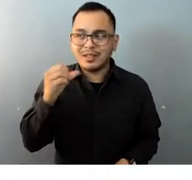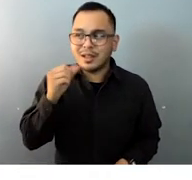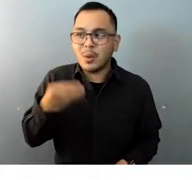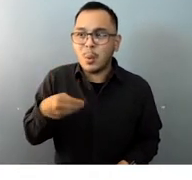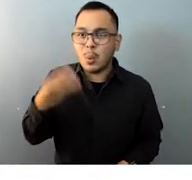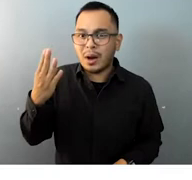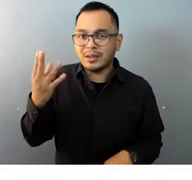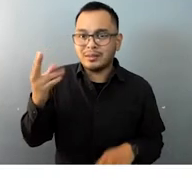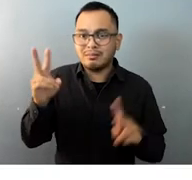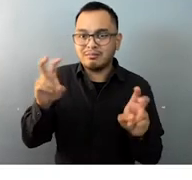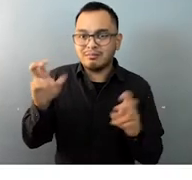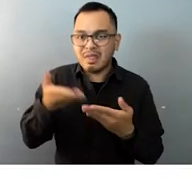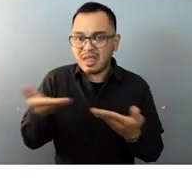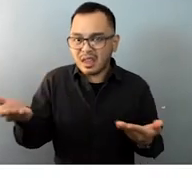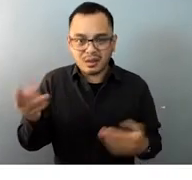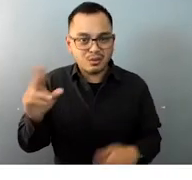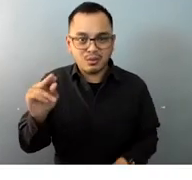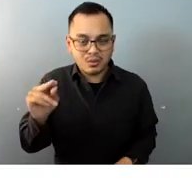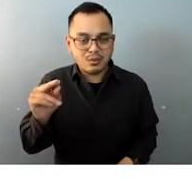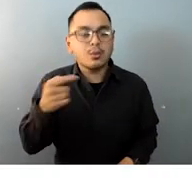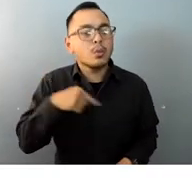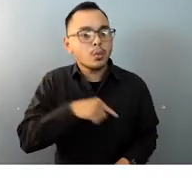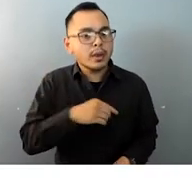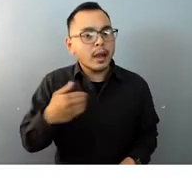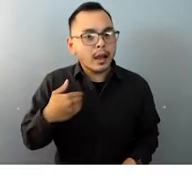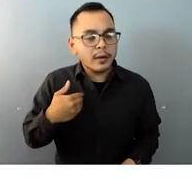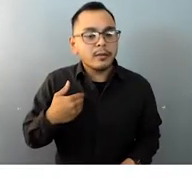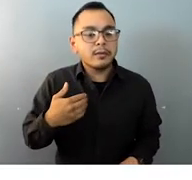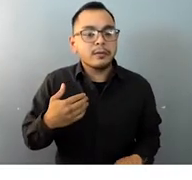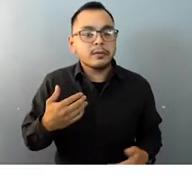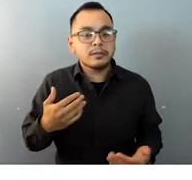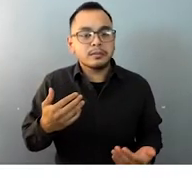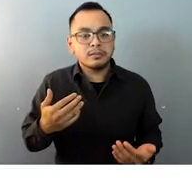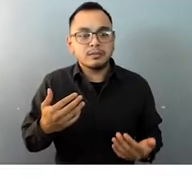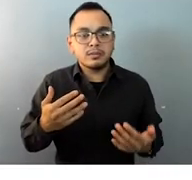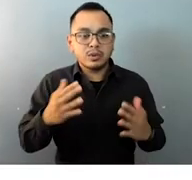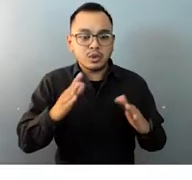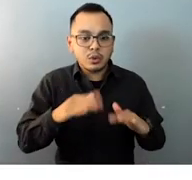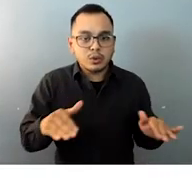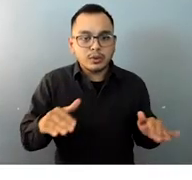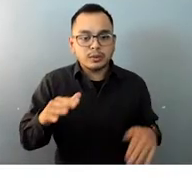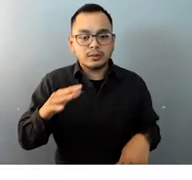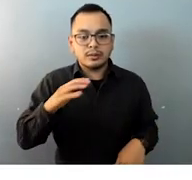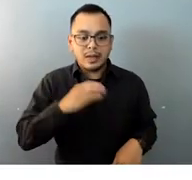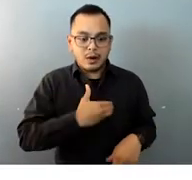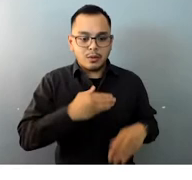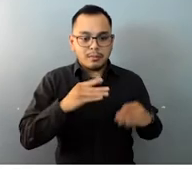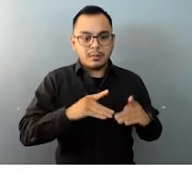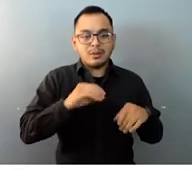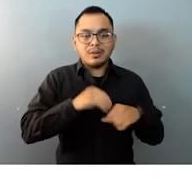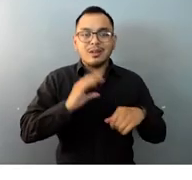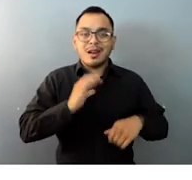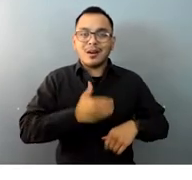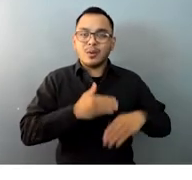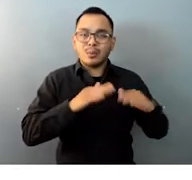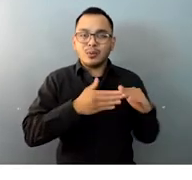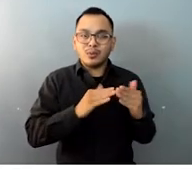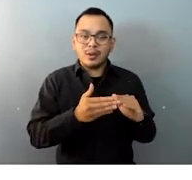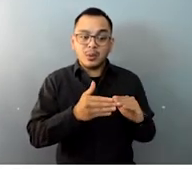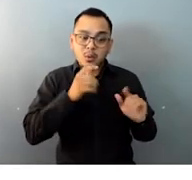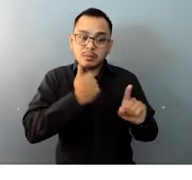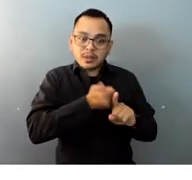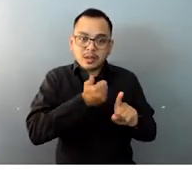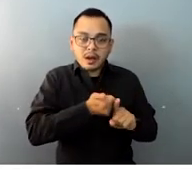just white. This is not a white people thing, where we also have children or people in our